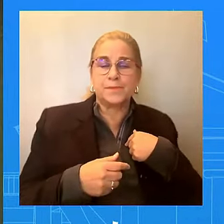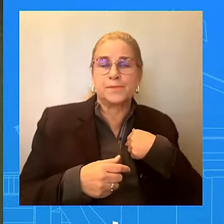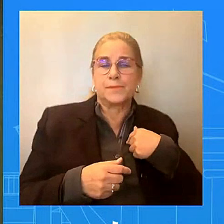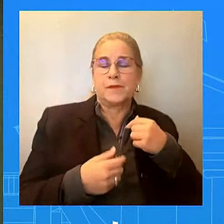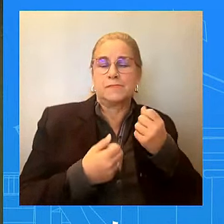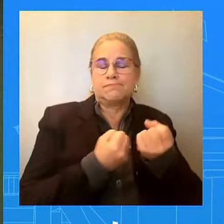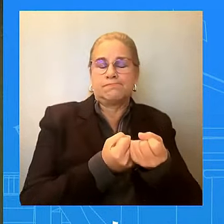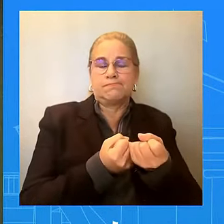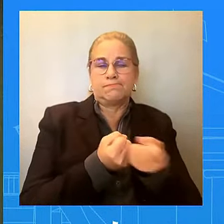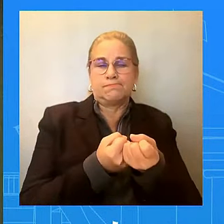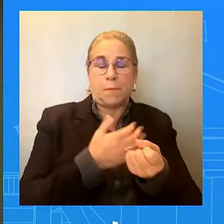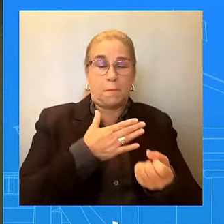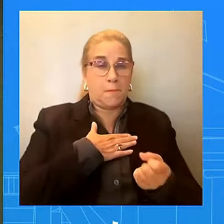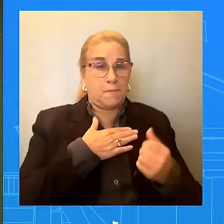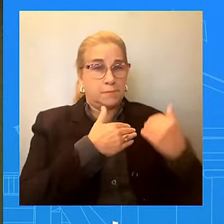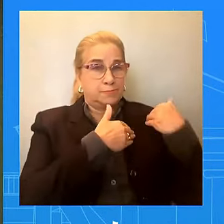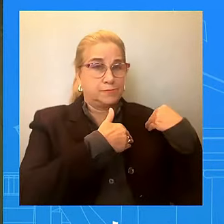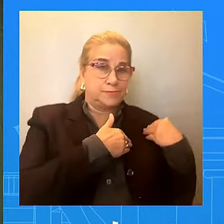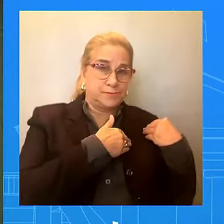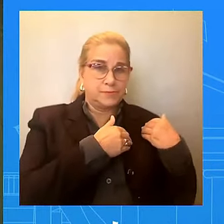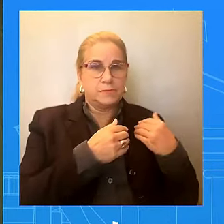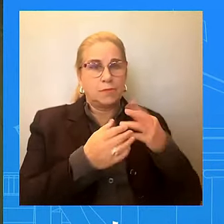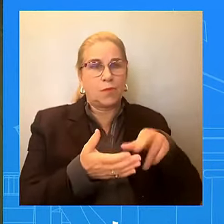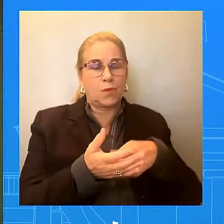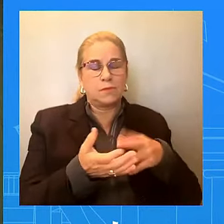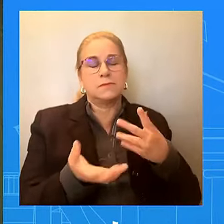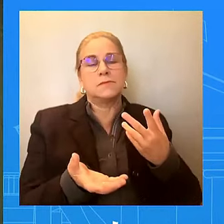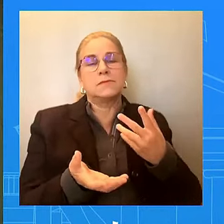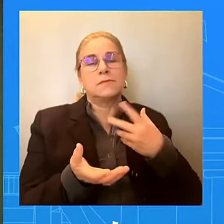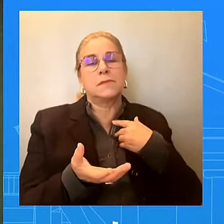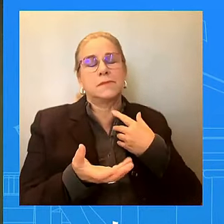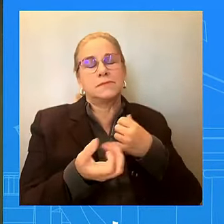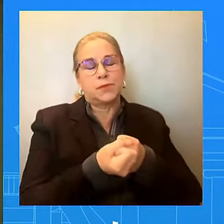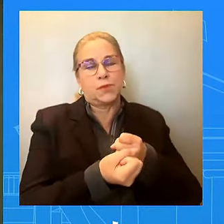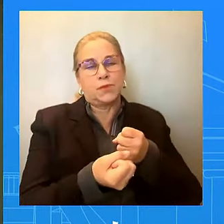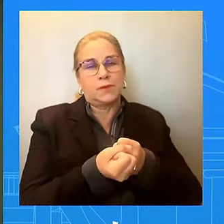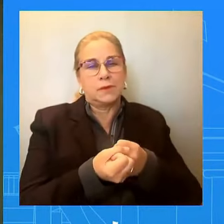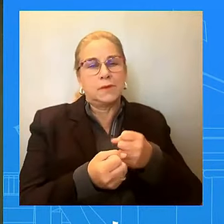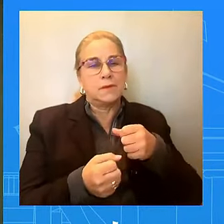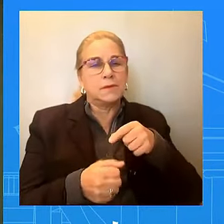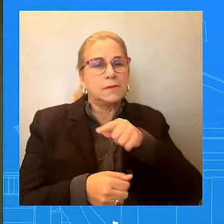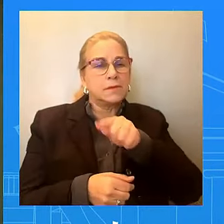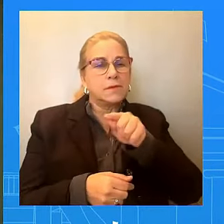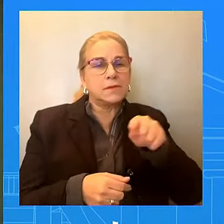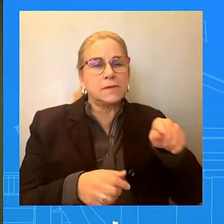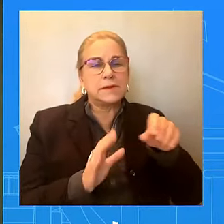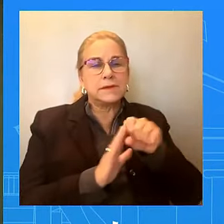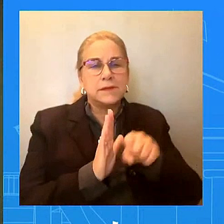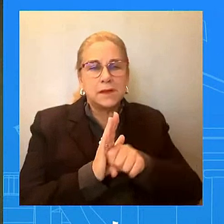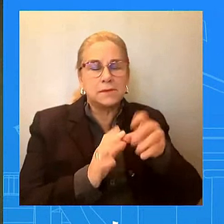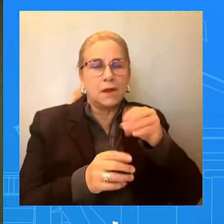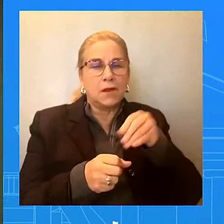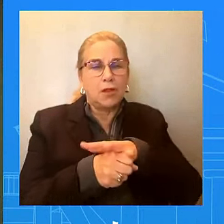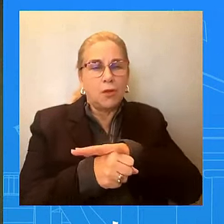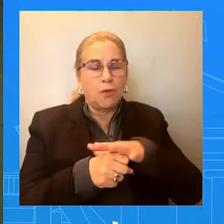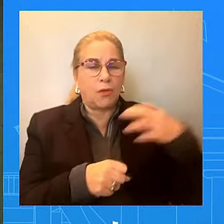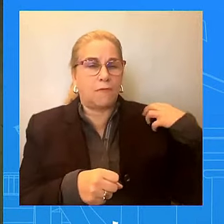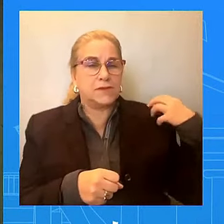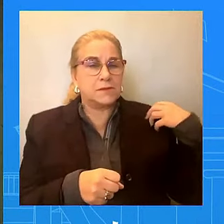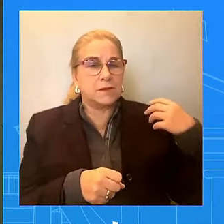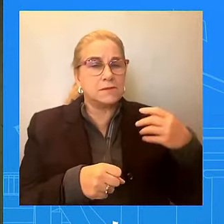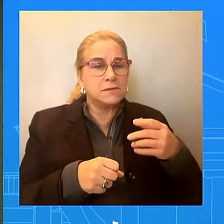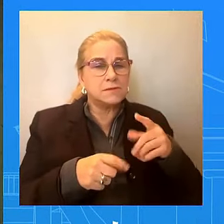local officials, the state and local resources, to augment those resources and to work very, very closely